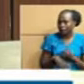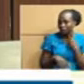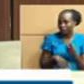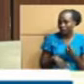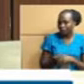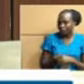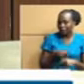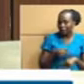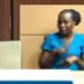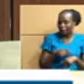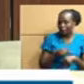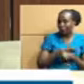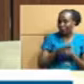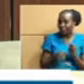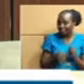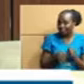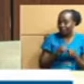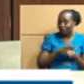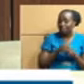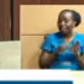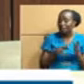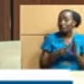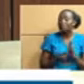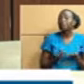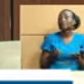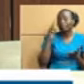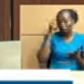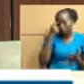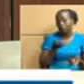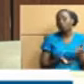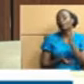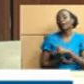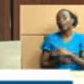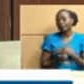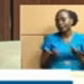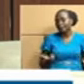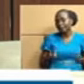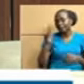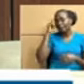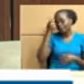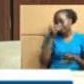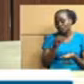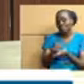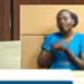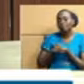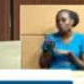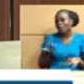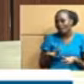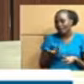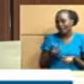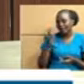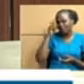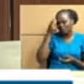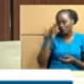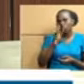during COVID requires that government goes back to the drawing board. Where are the government reserves? Where are the government